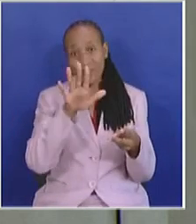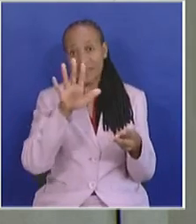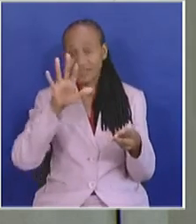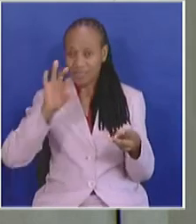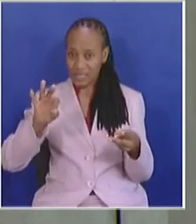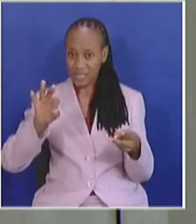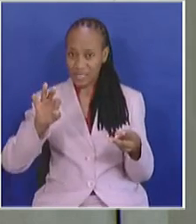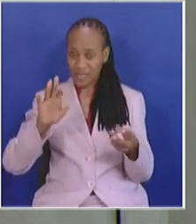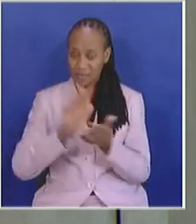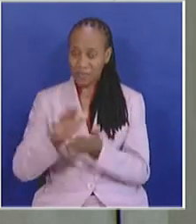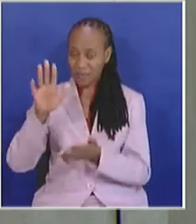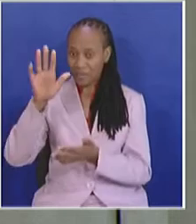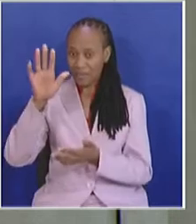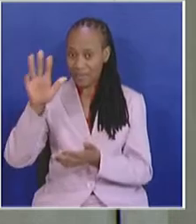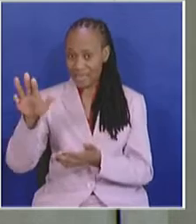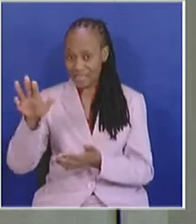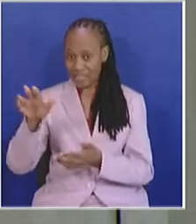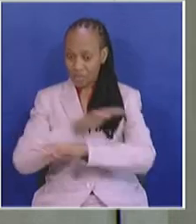153,519 kilometer paved roads,